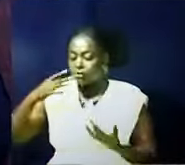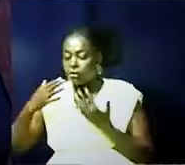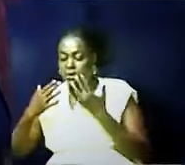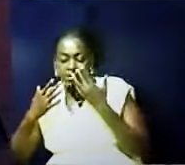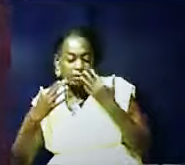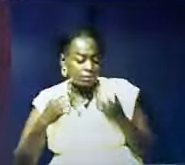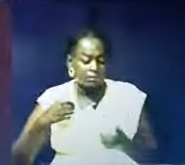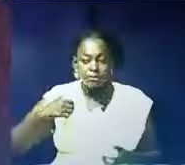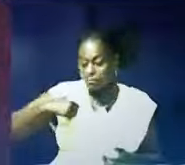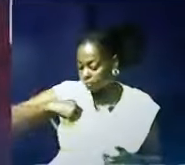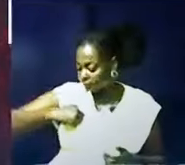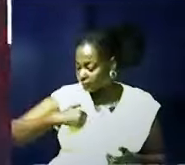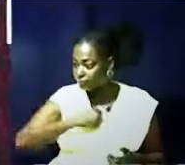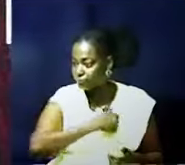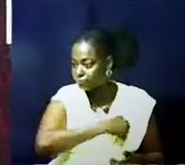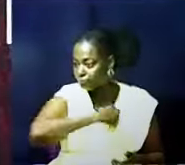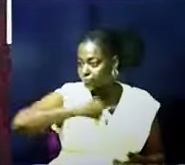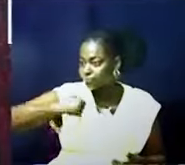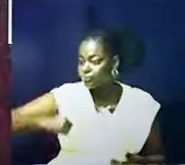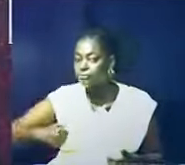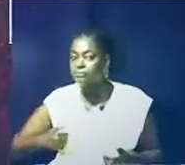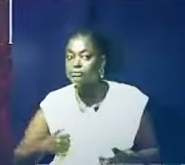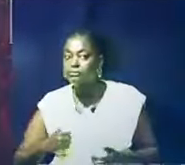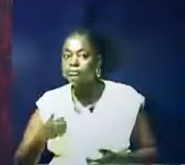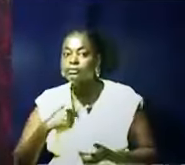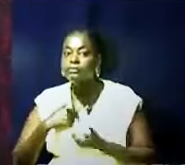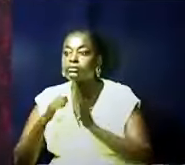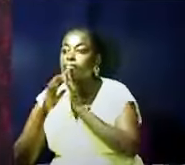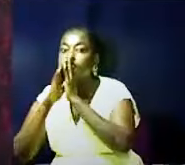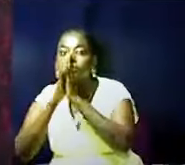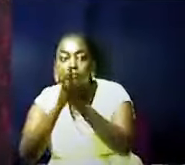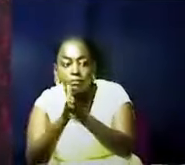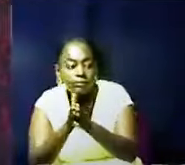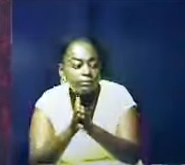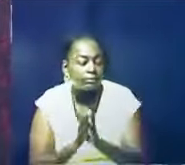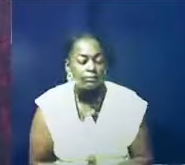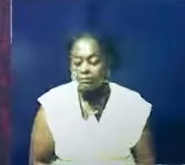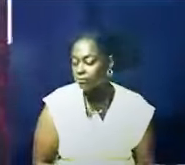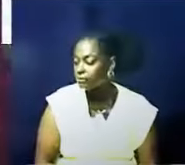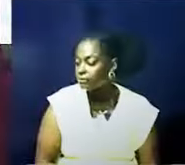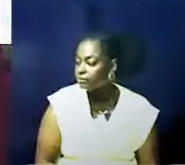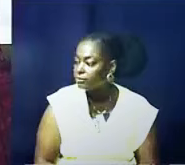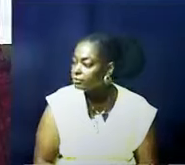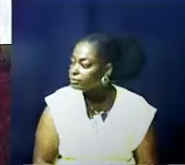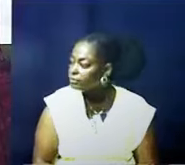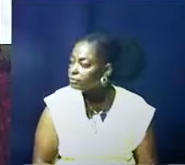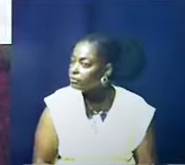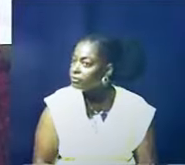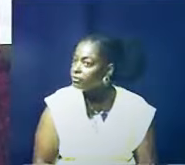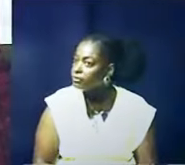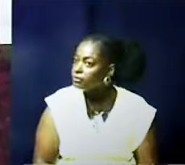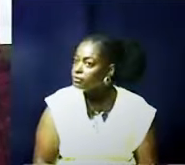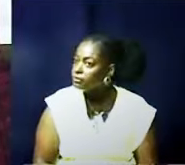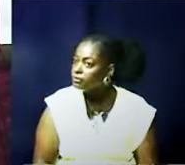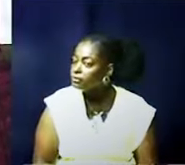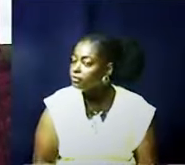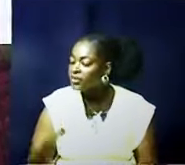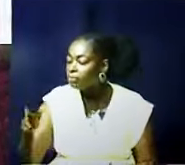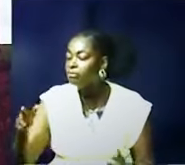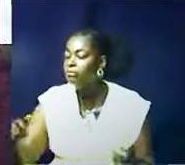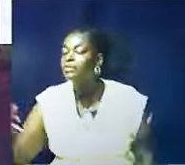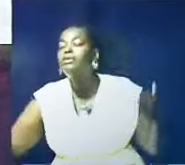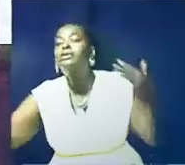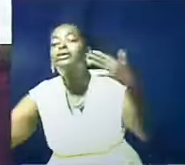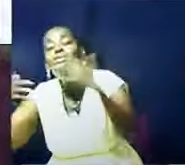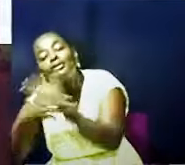home. So I hugged him. And see, me bamna. For about 5 minutes. Me bamna bear